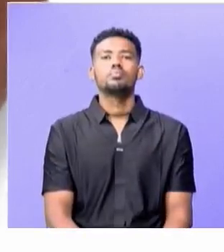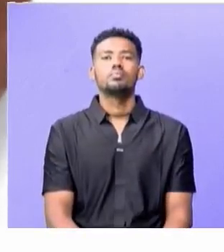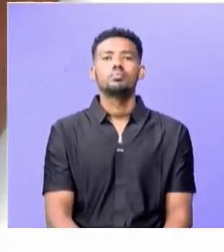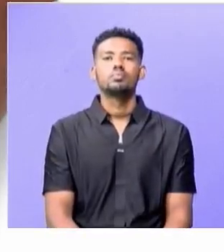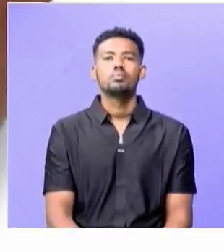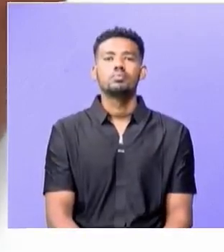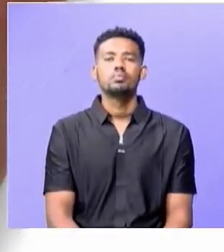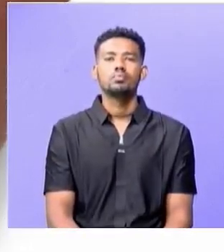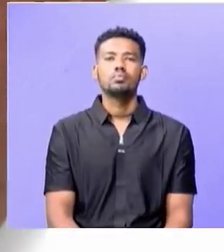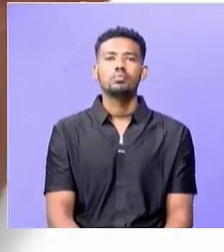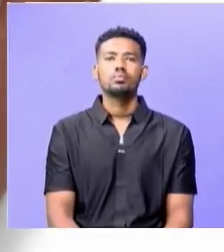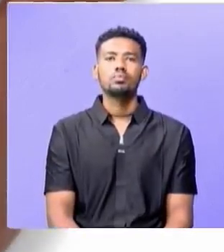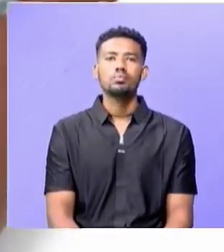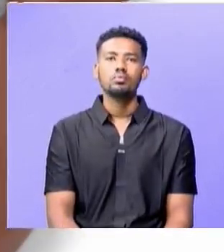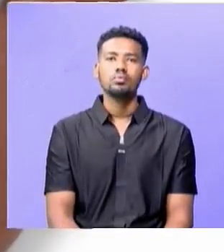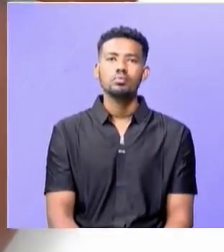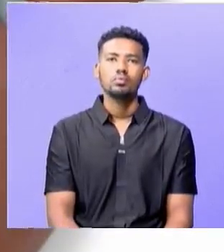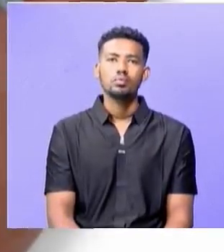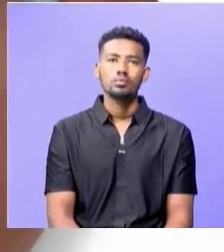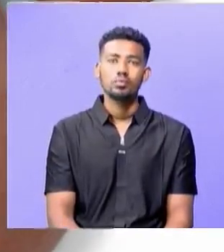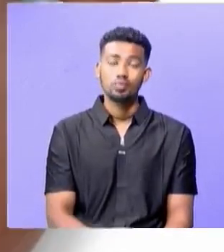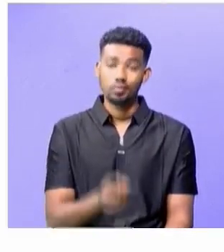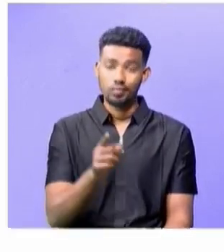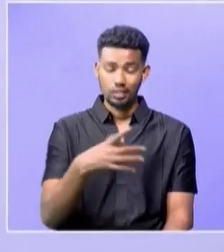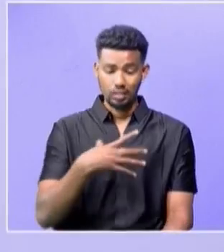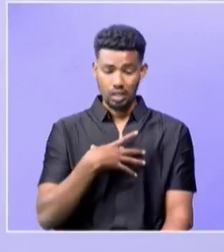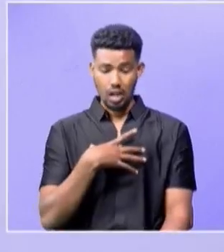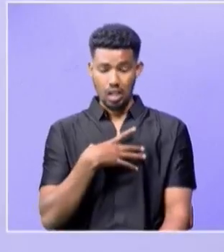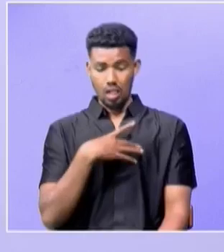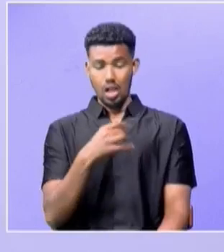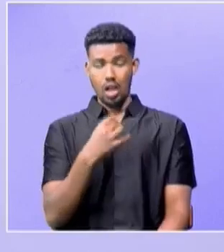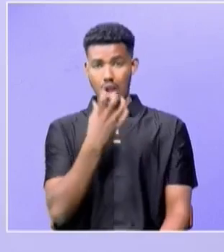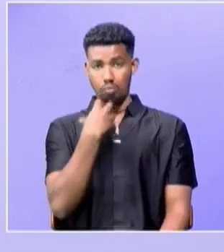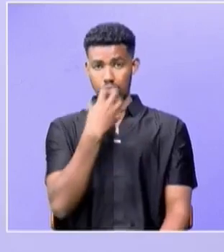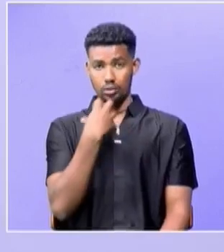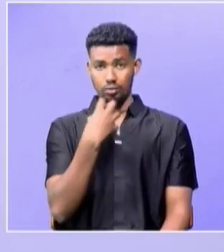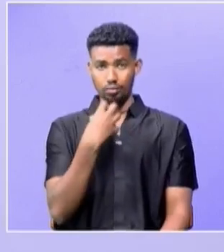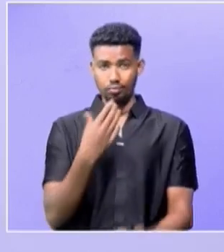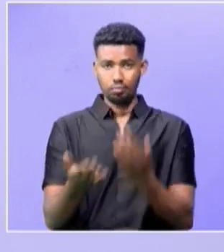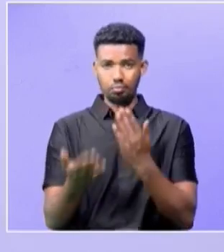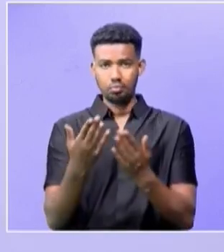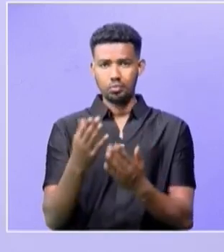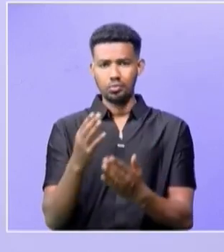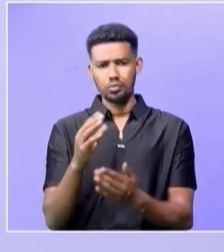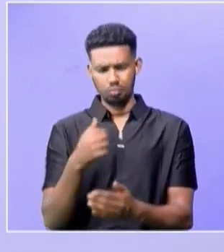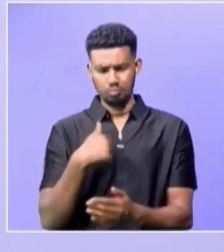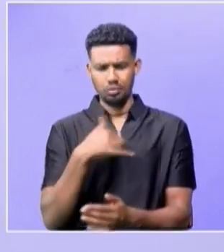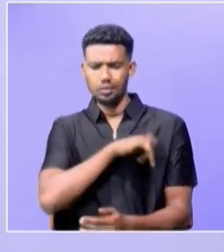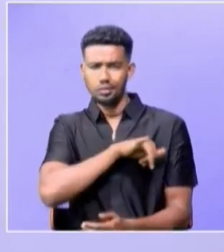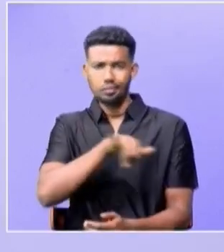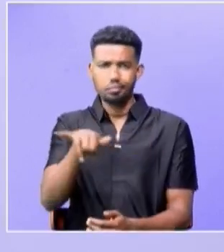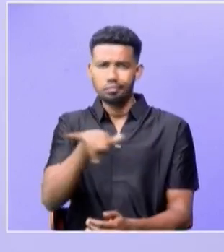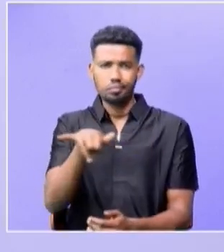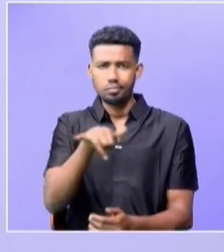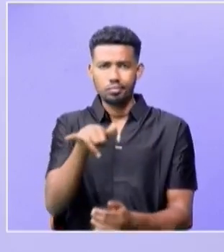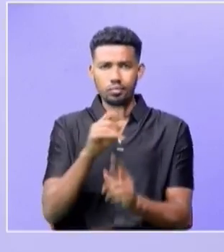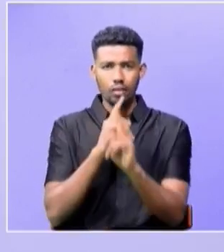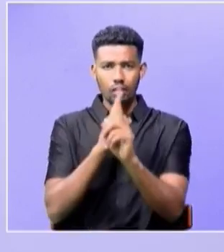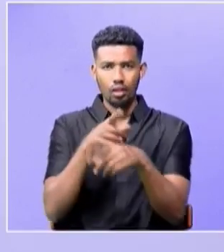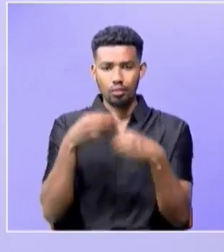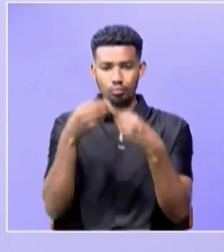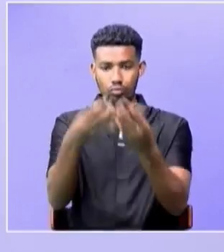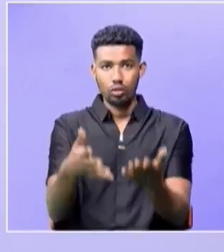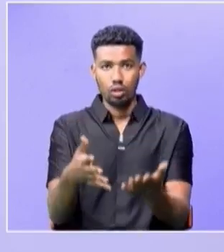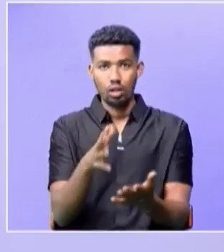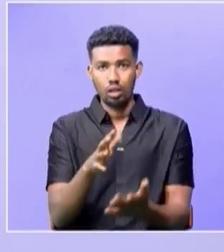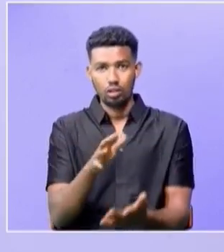too. Like you, I love apple. When we said short form, so do I. So